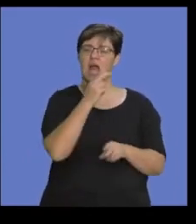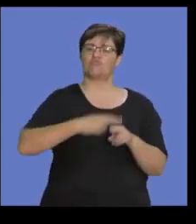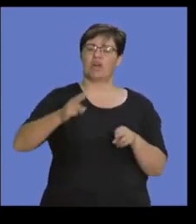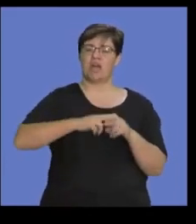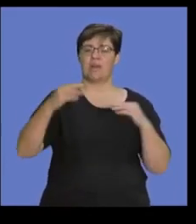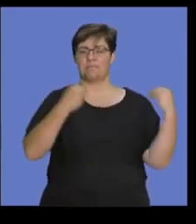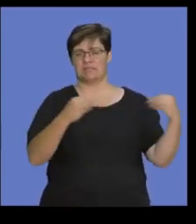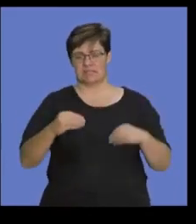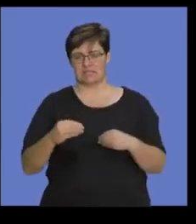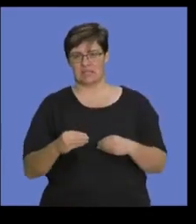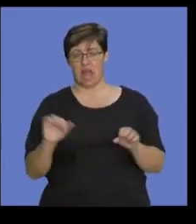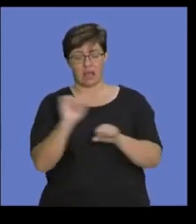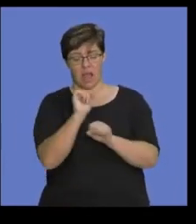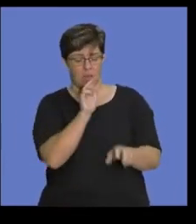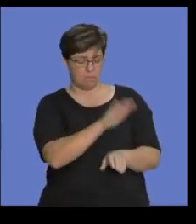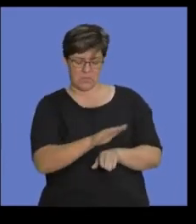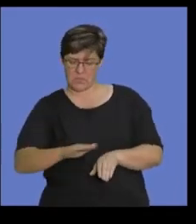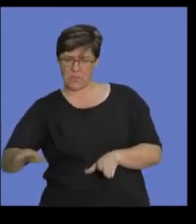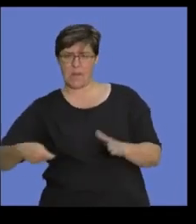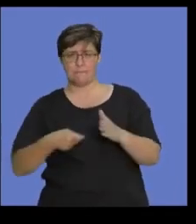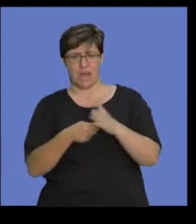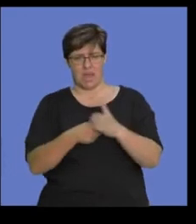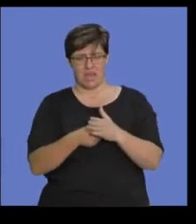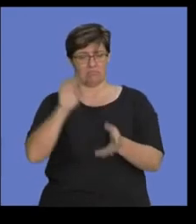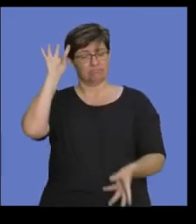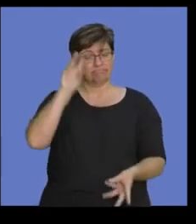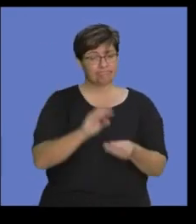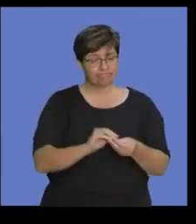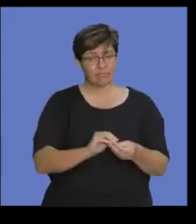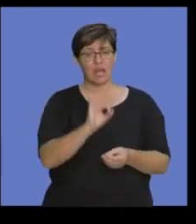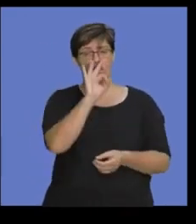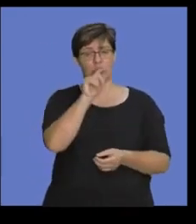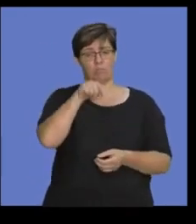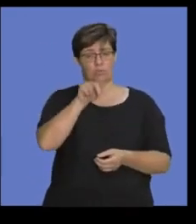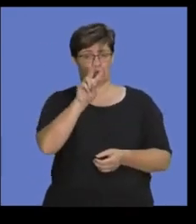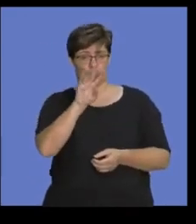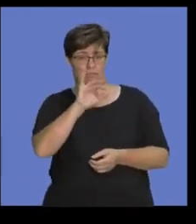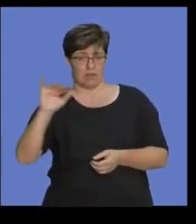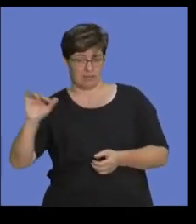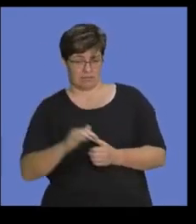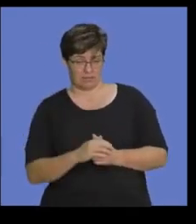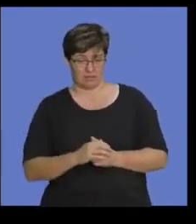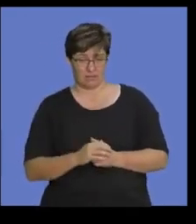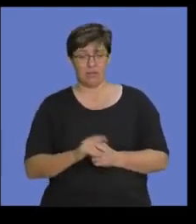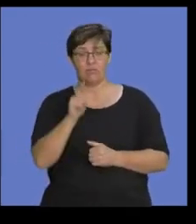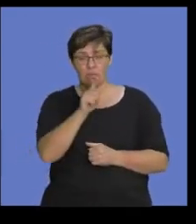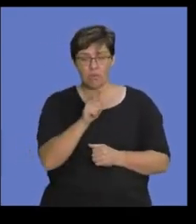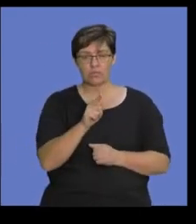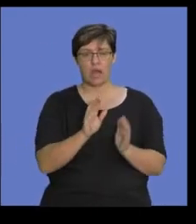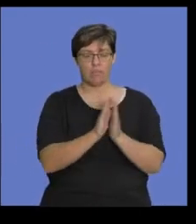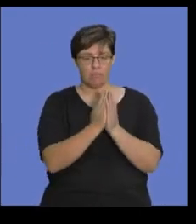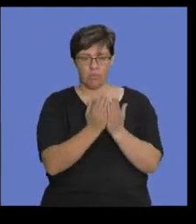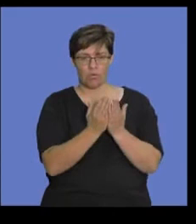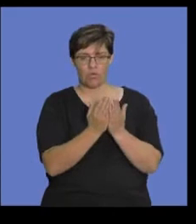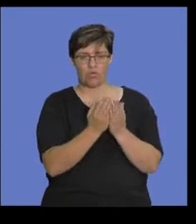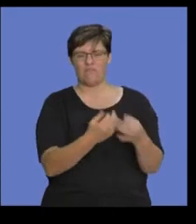a car rental company buys a fleet of cars at a cost of 3.2 million, you need to